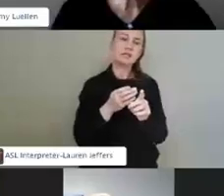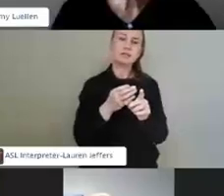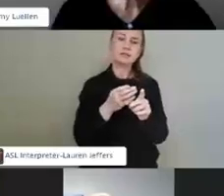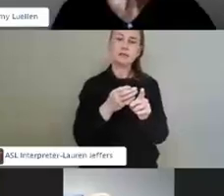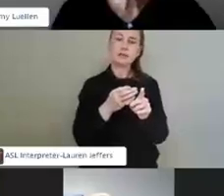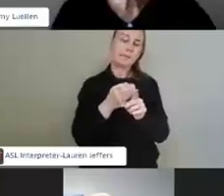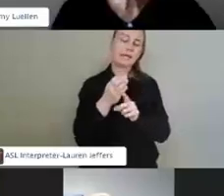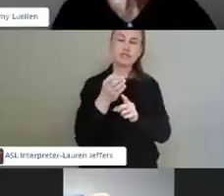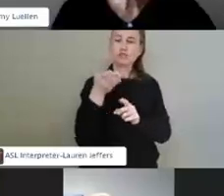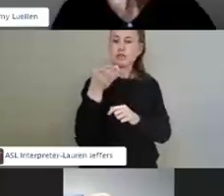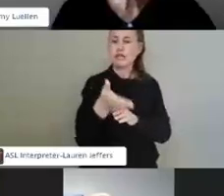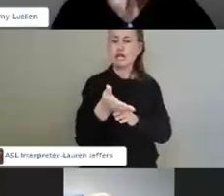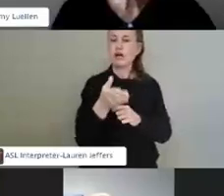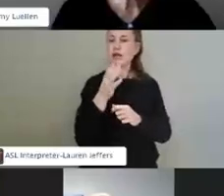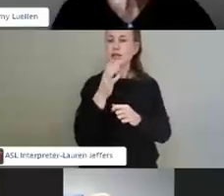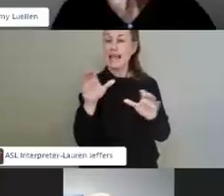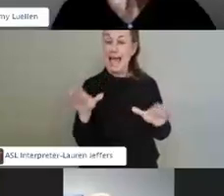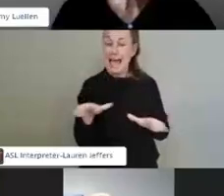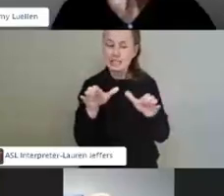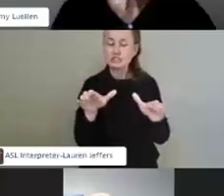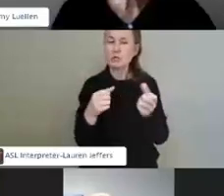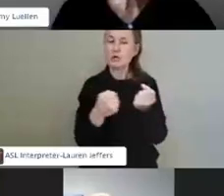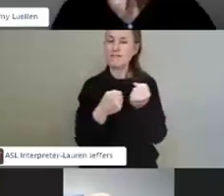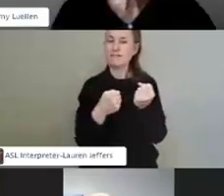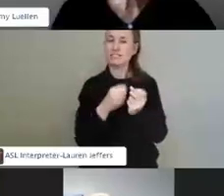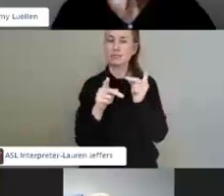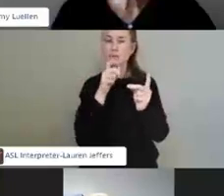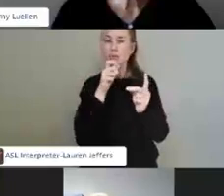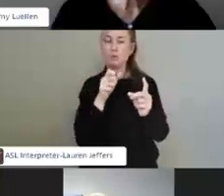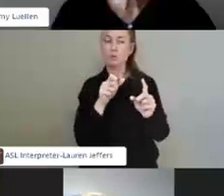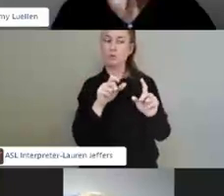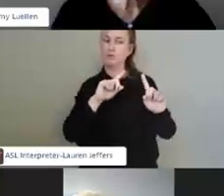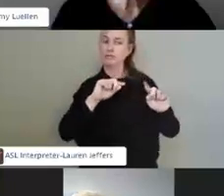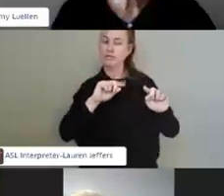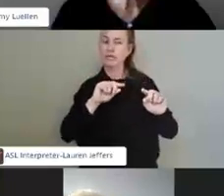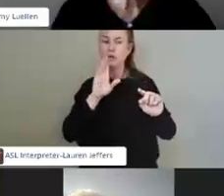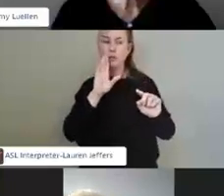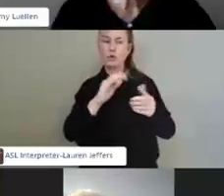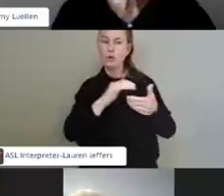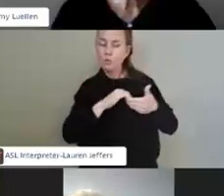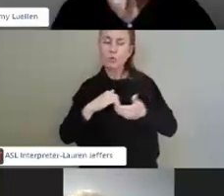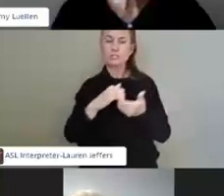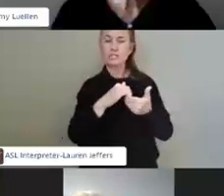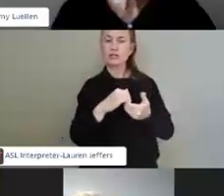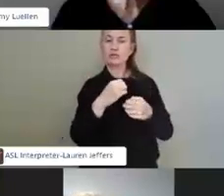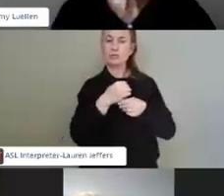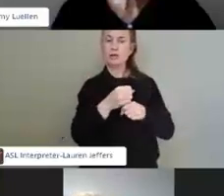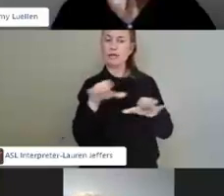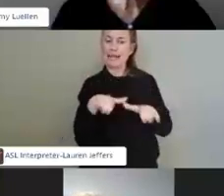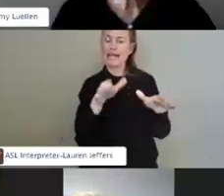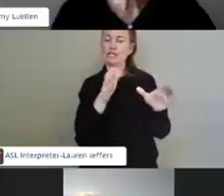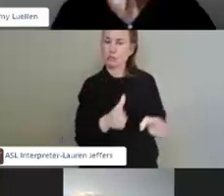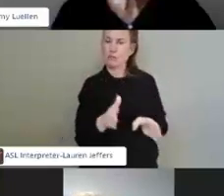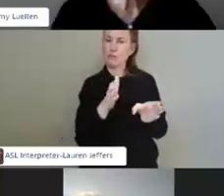going to be actionable advocacy. And so that the folks who attend are going to work collaboratively to create tangible action plans that they can take out of